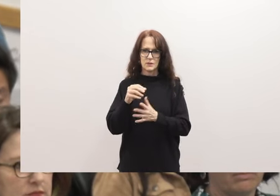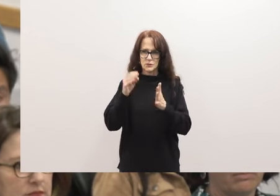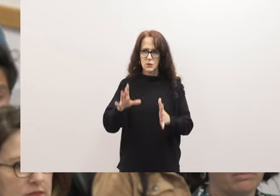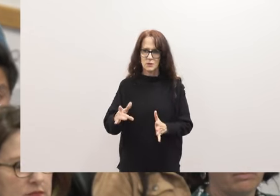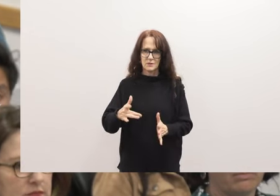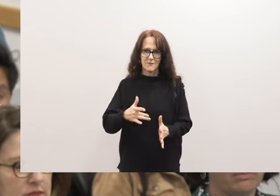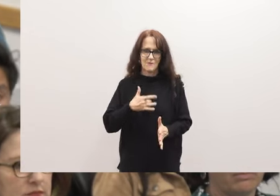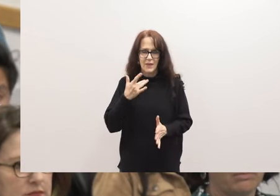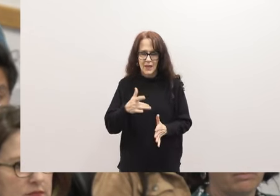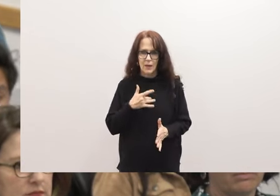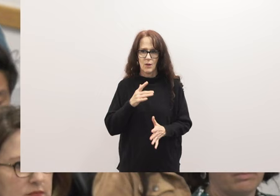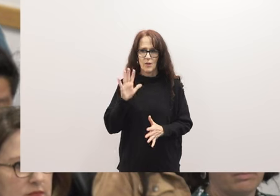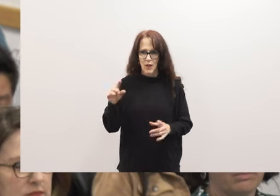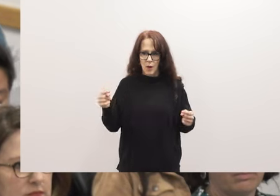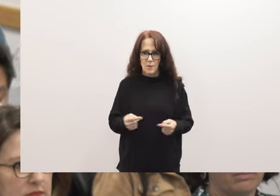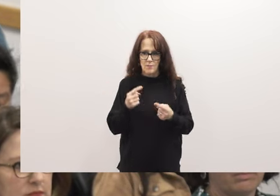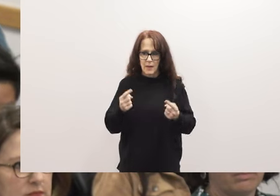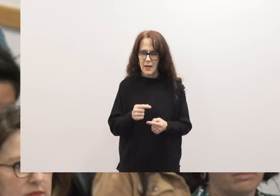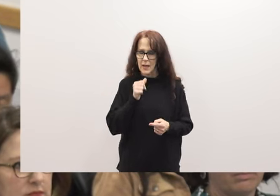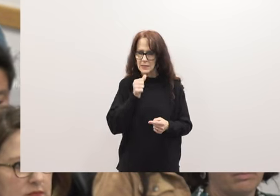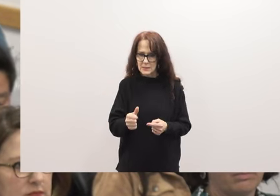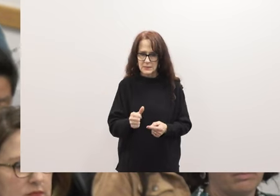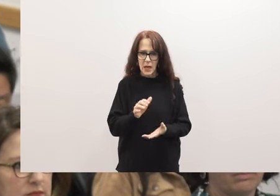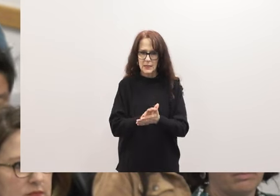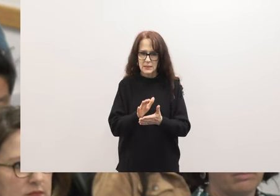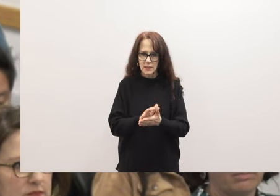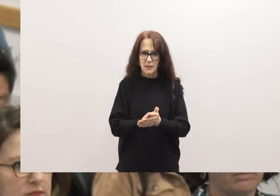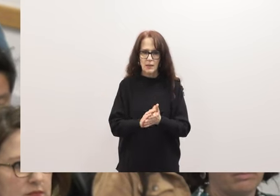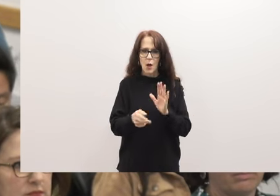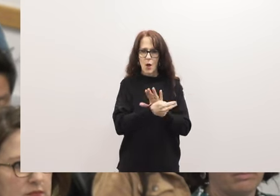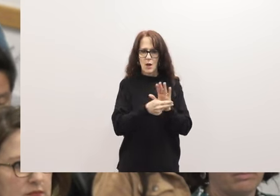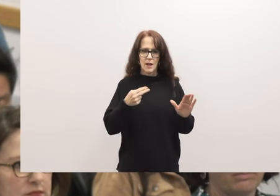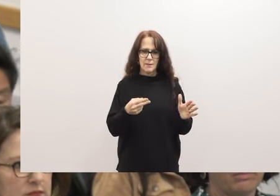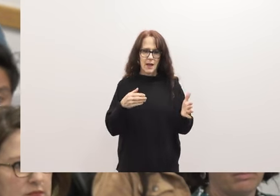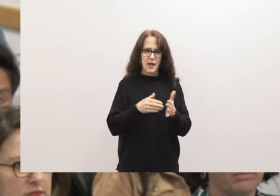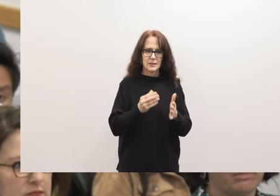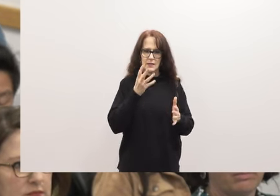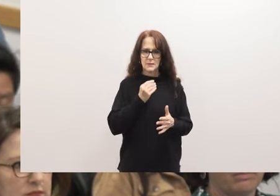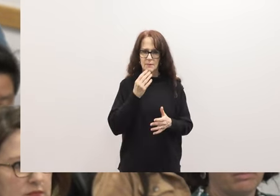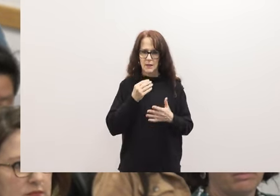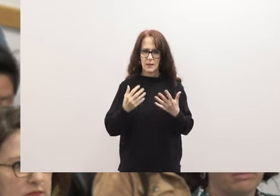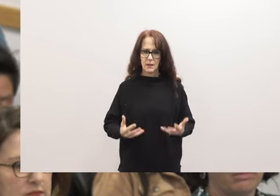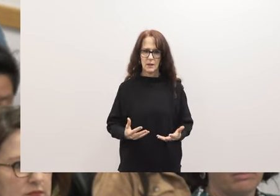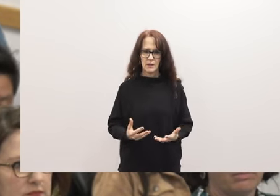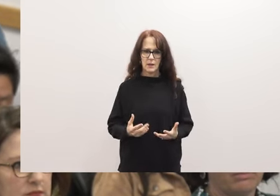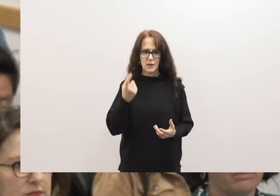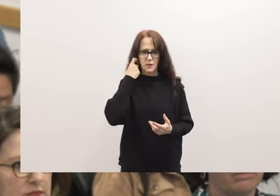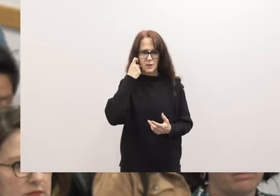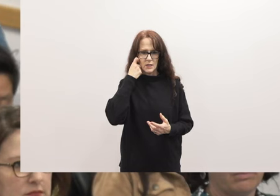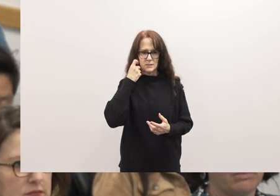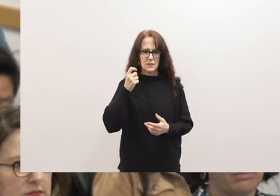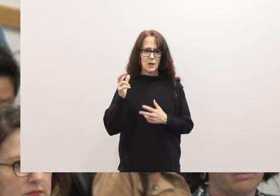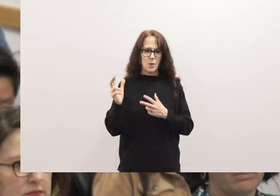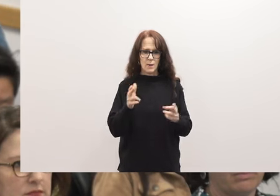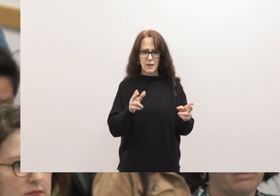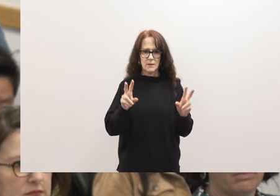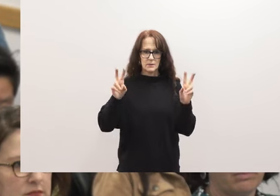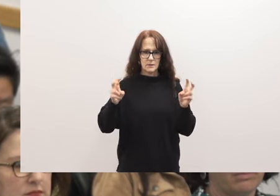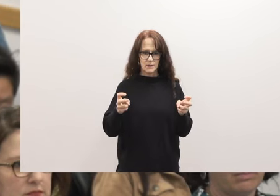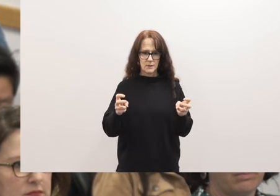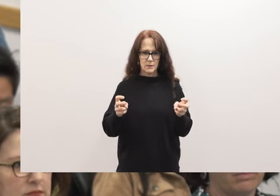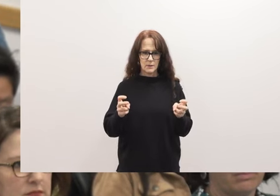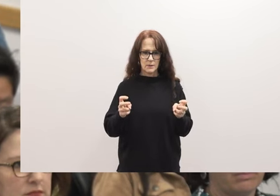their pain is not acknowledged, or worse, it's labeled anti-Semitic? The recent weaponizing of this term is